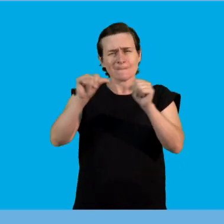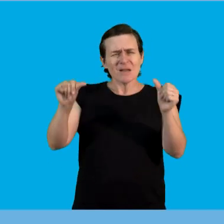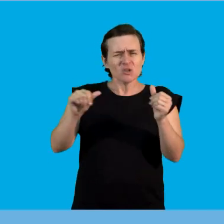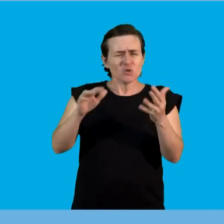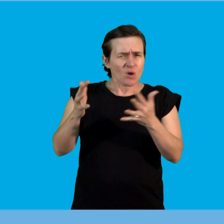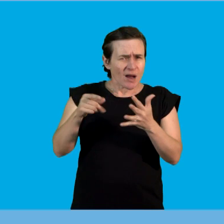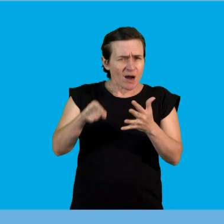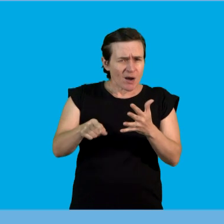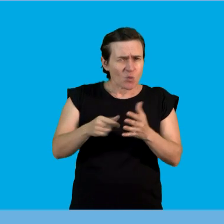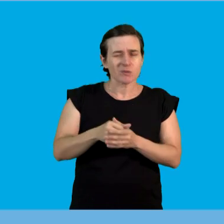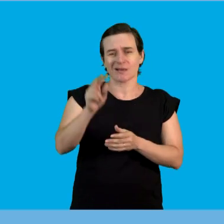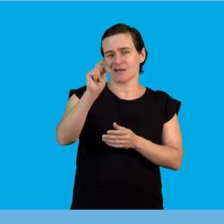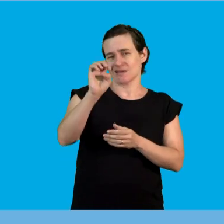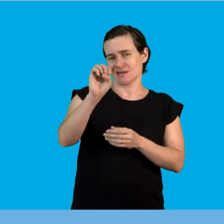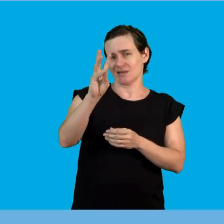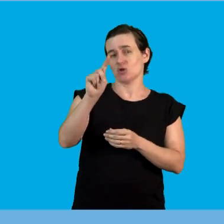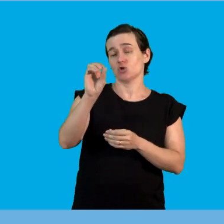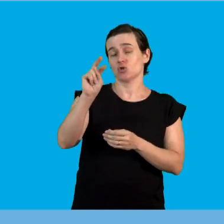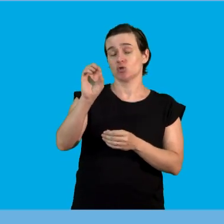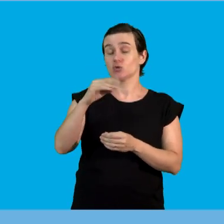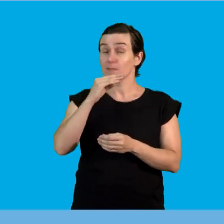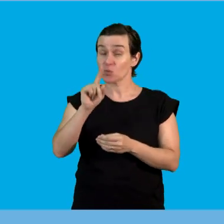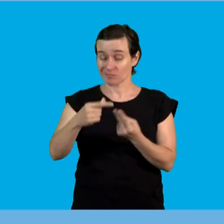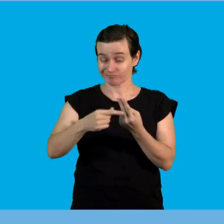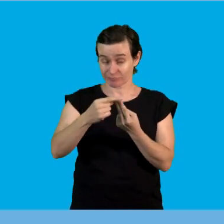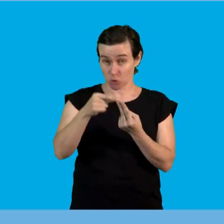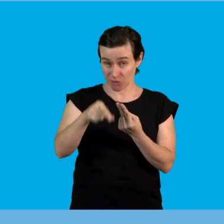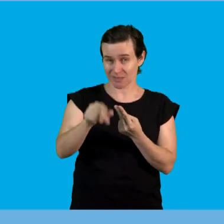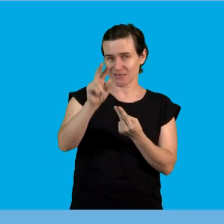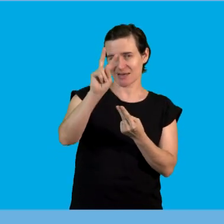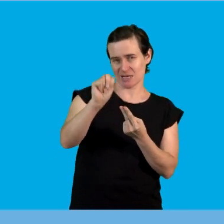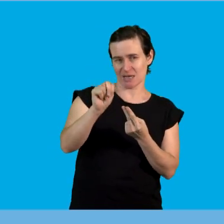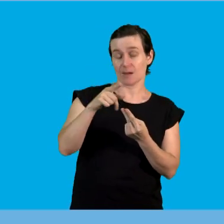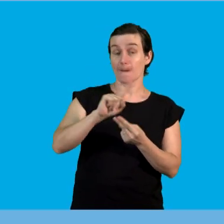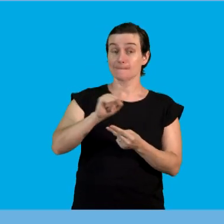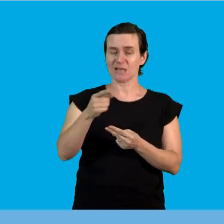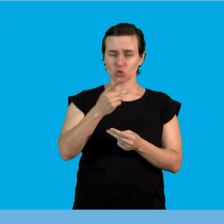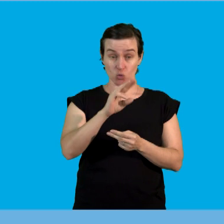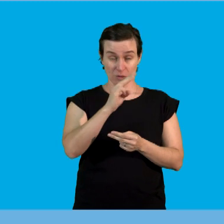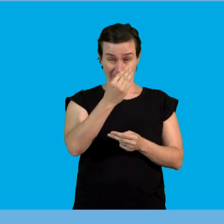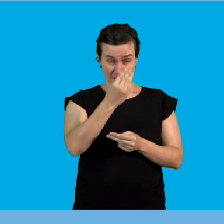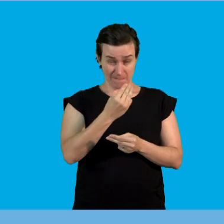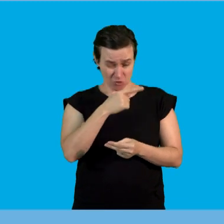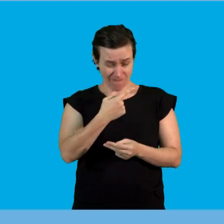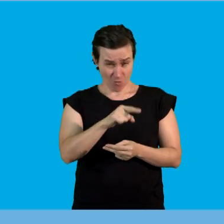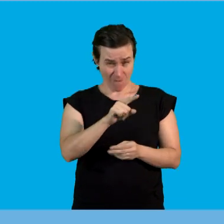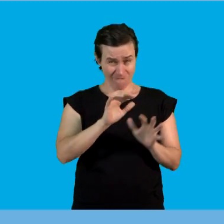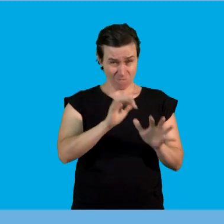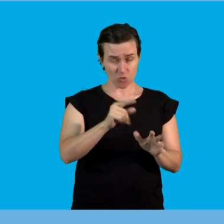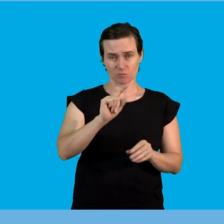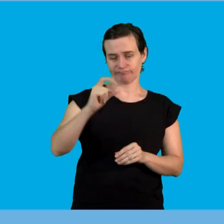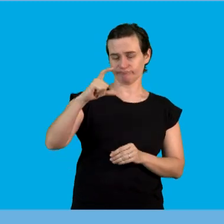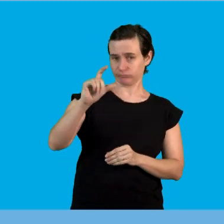it's measured in newtons. So the unit of measure for force is newtons, but the symbol for force is capital letter